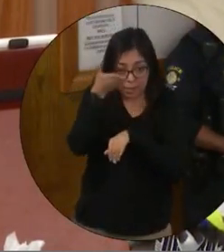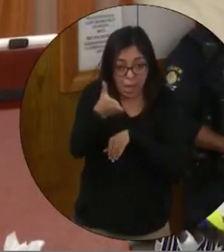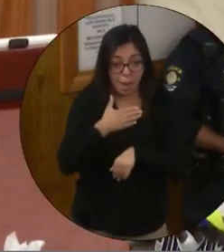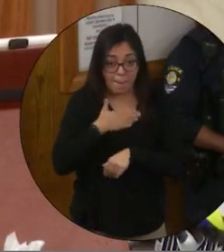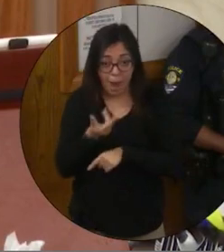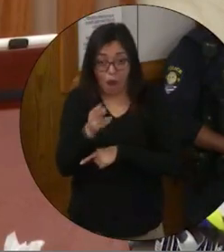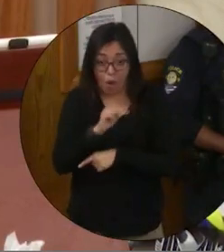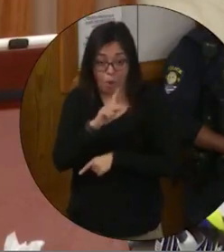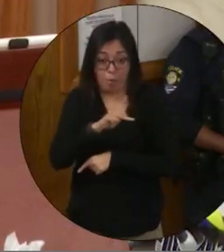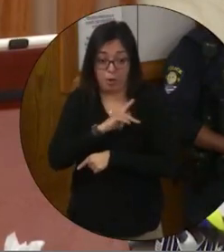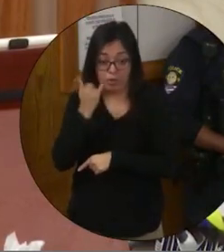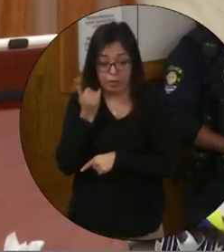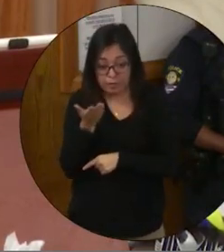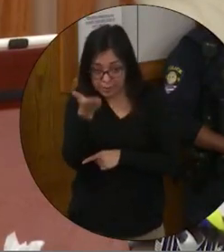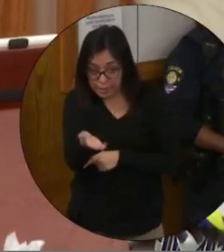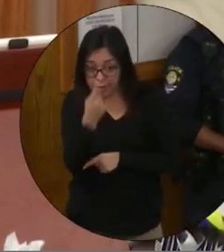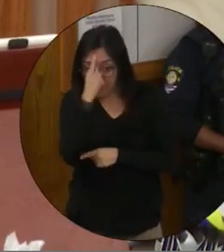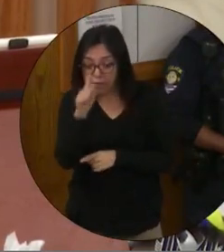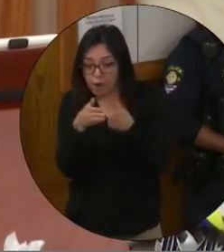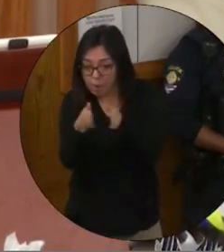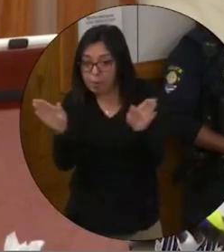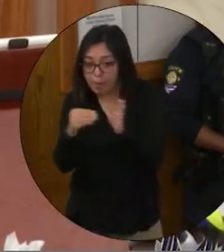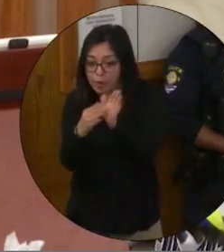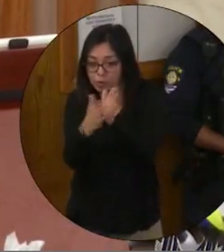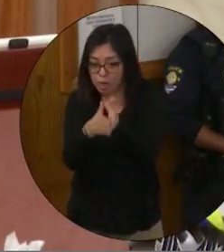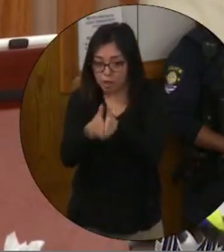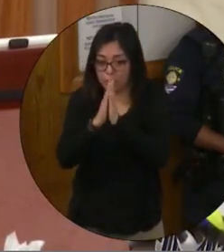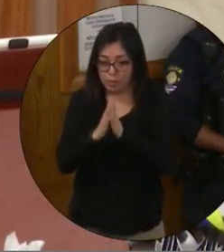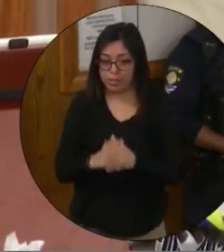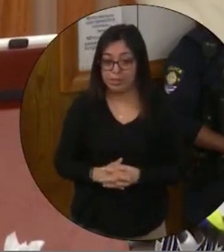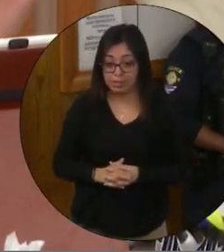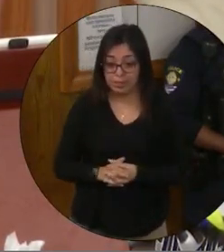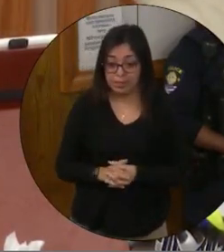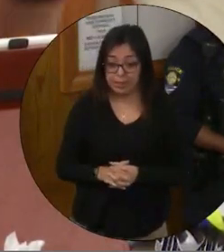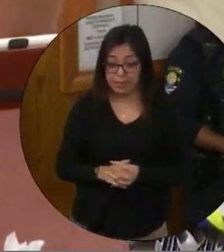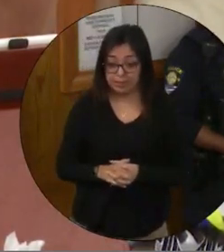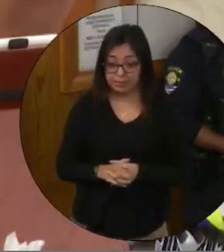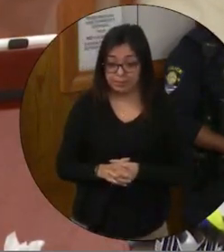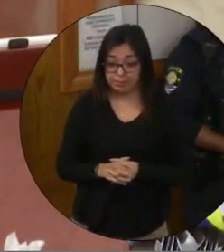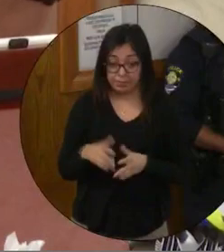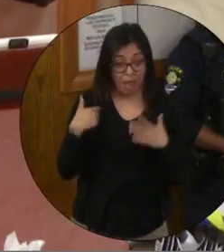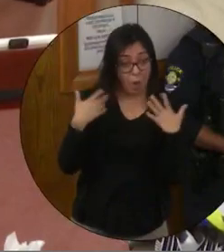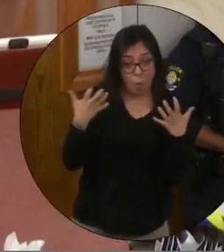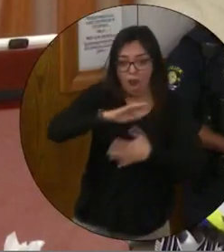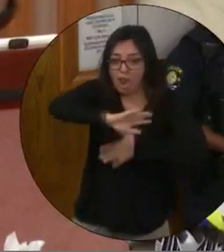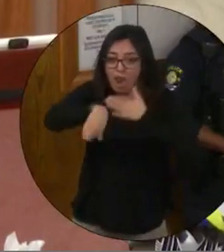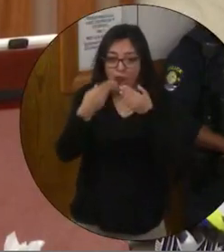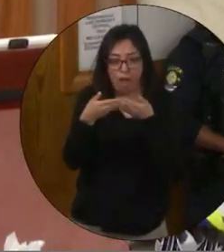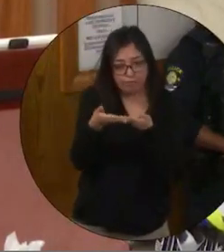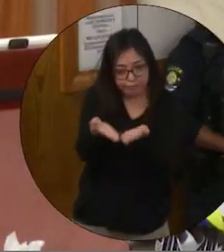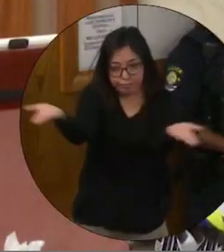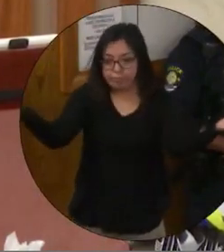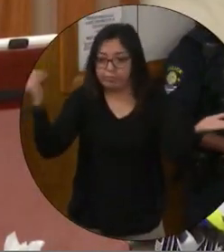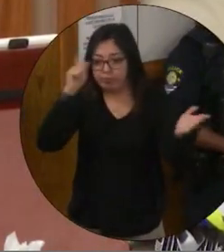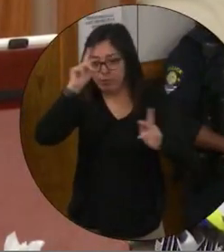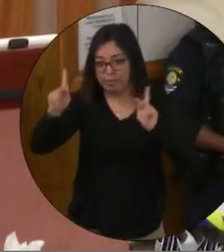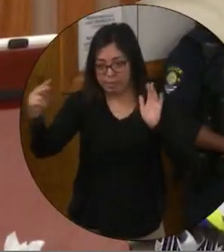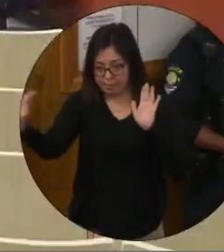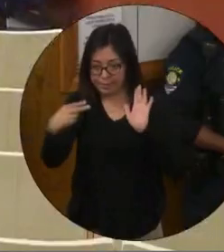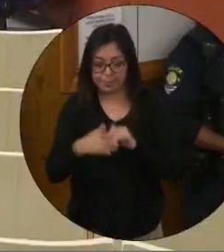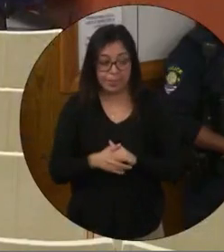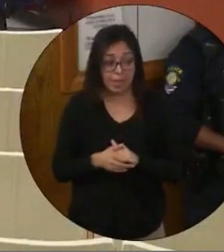phone for public requests, for public record requests. Because Okay. I want it all out there in the public.